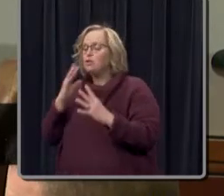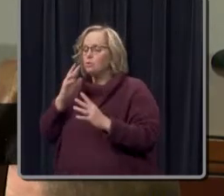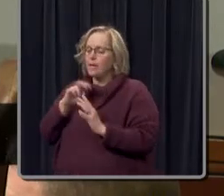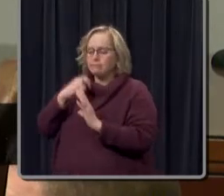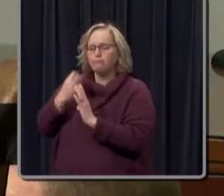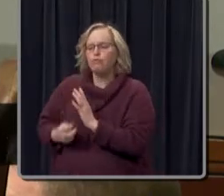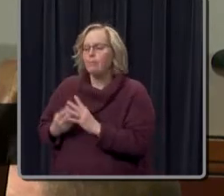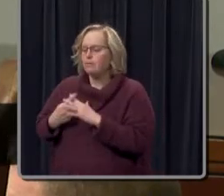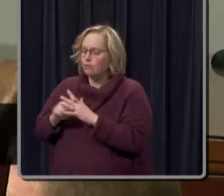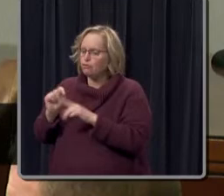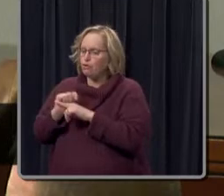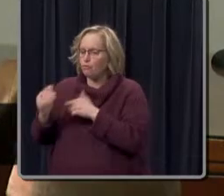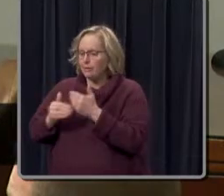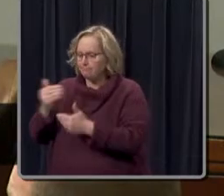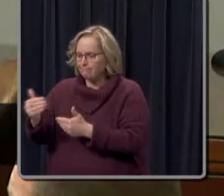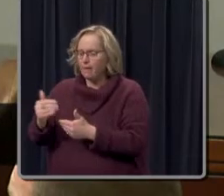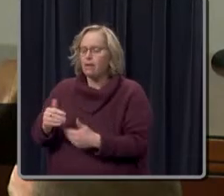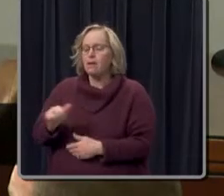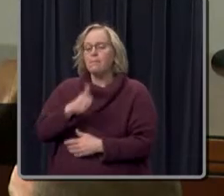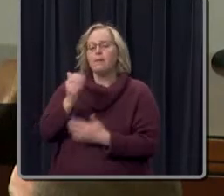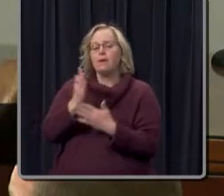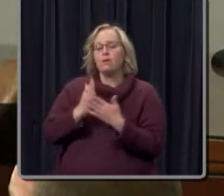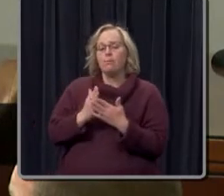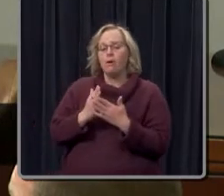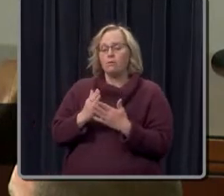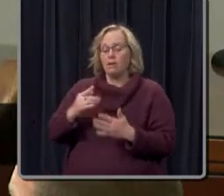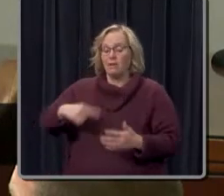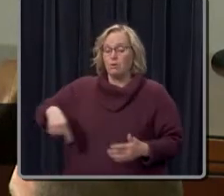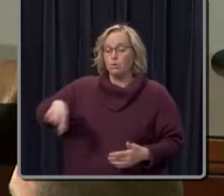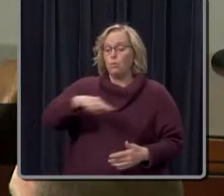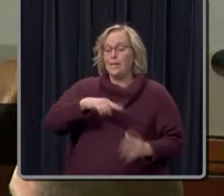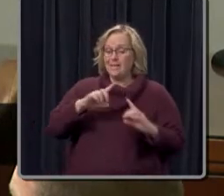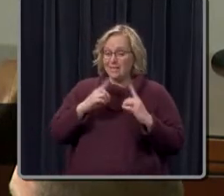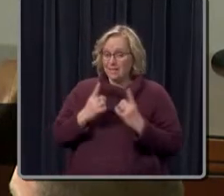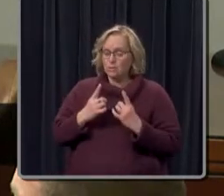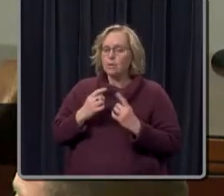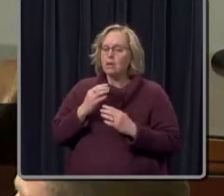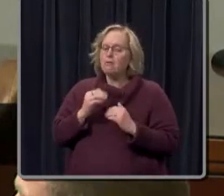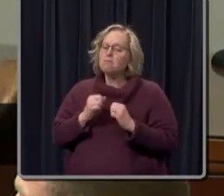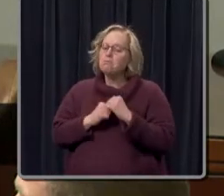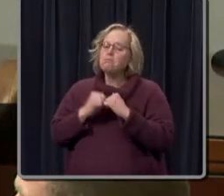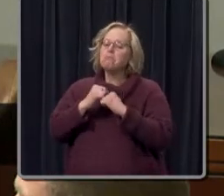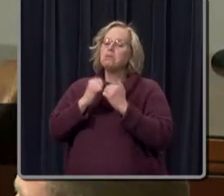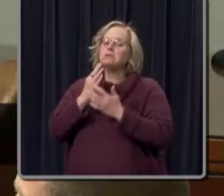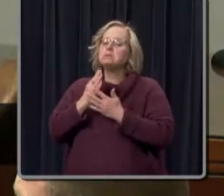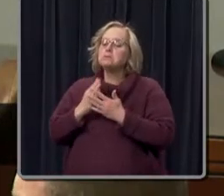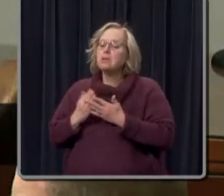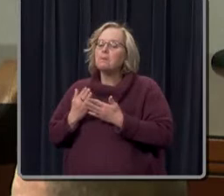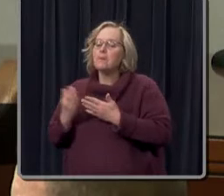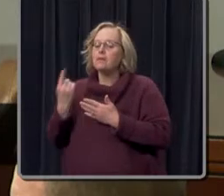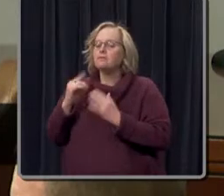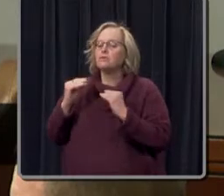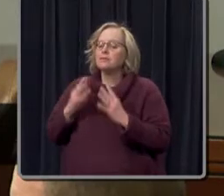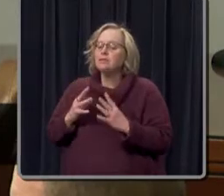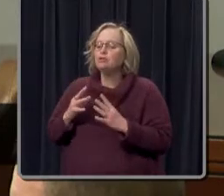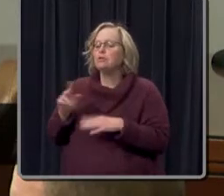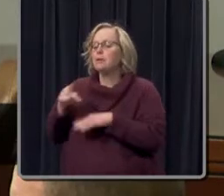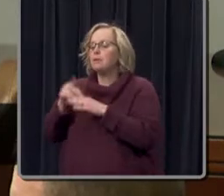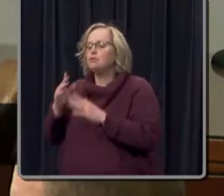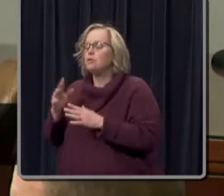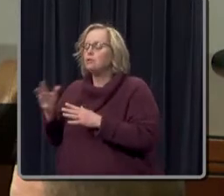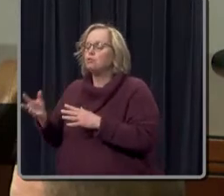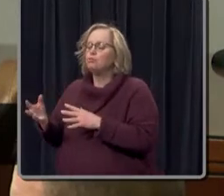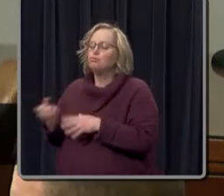other piece with that, though, is that even though we as a district have built some initial pieces for teachers and administrators to be able to grab and look